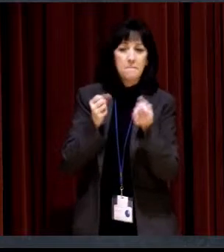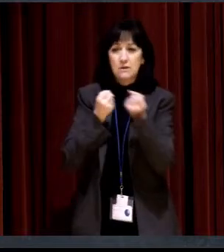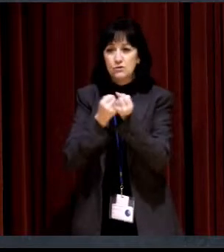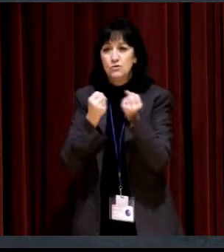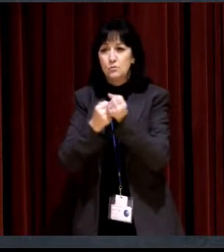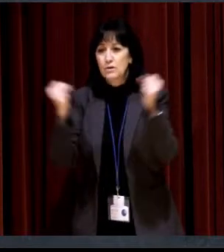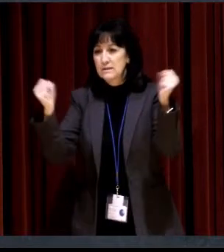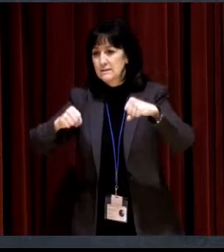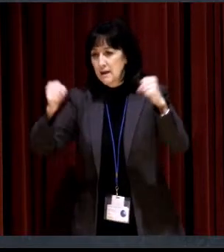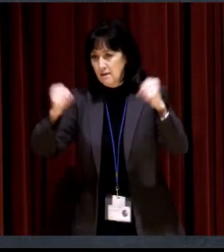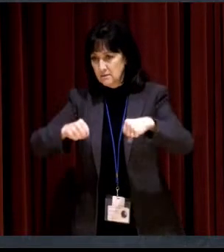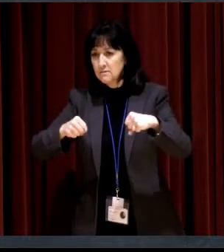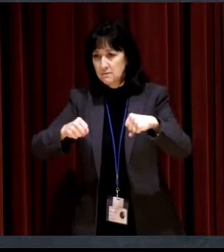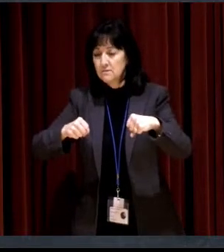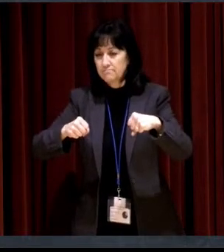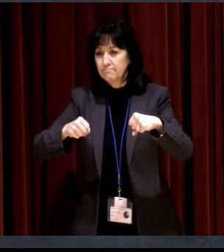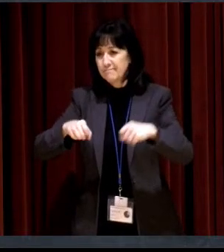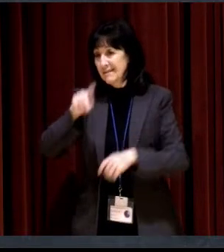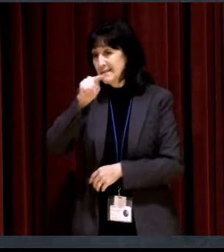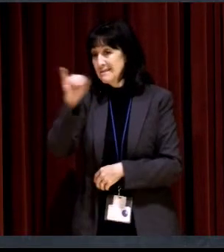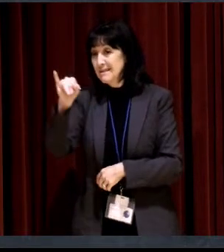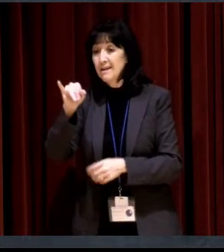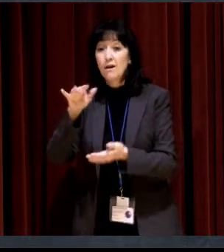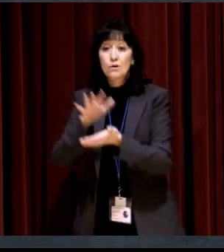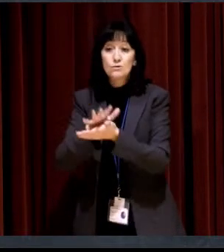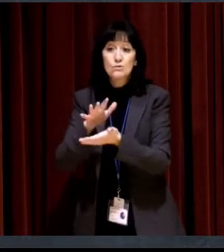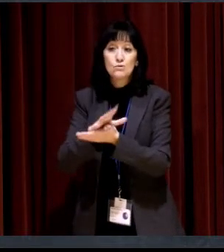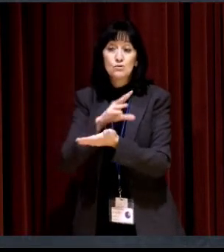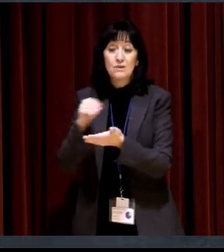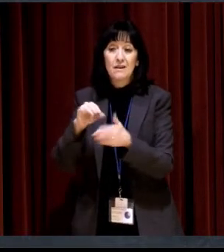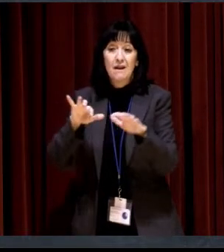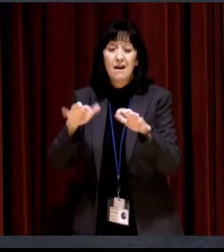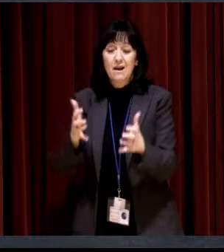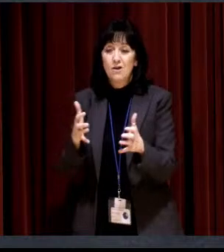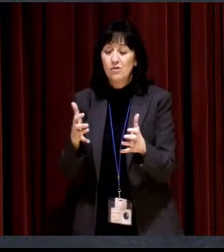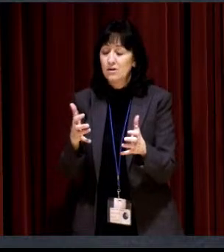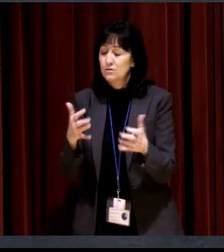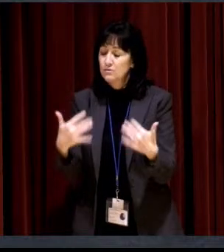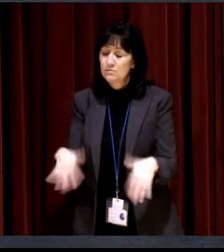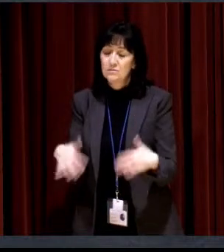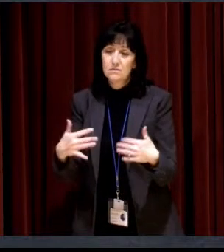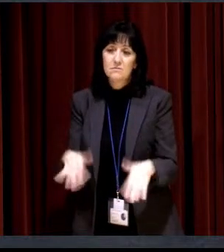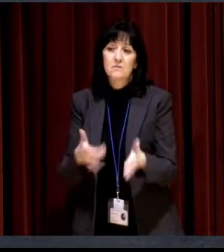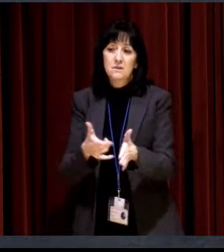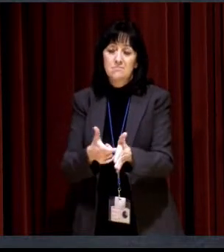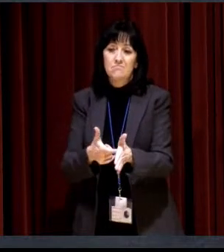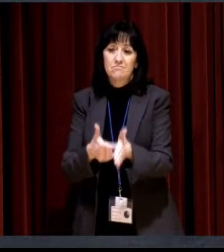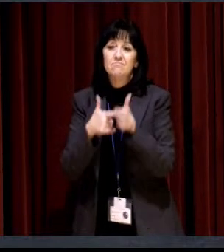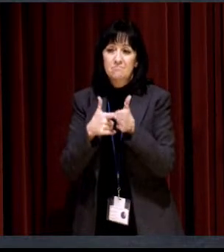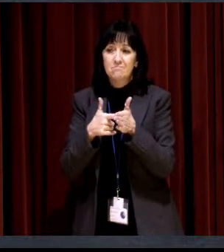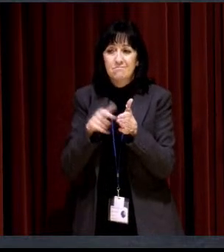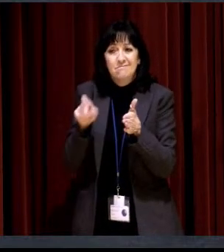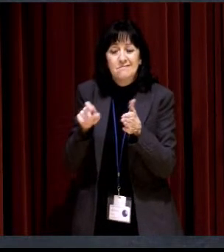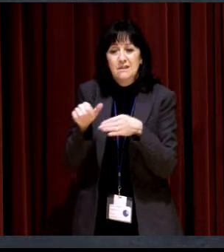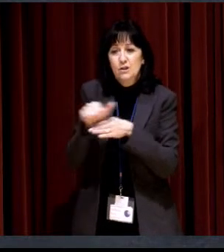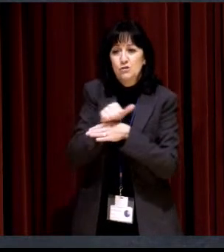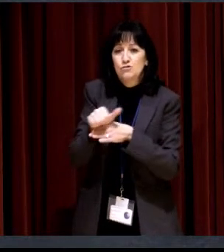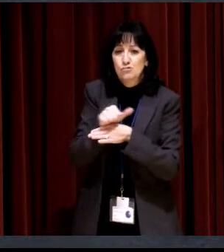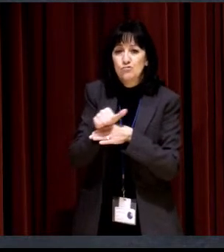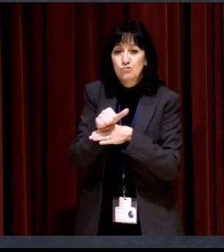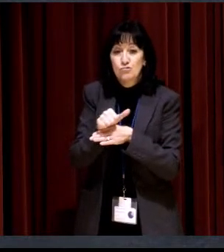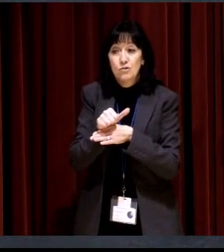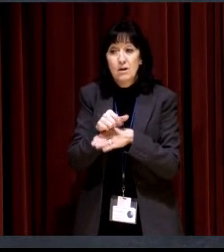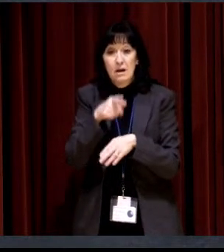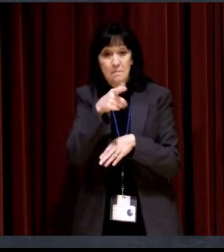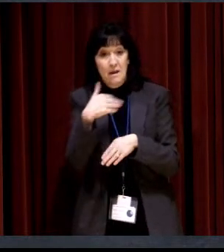yes, trauma-informed schools and classrooms are imperative. Do you have anything else on trauma-informed care? Yeah, no, just that I would